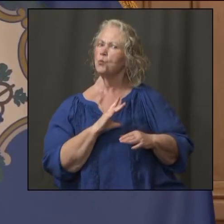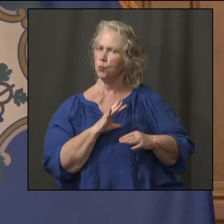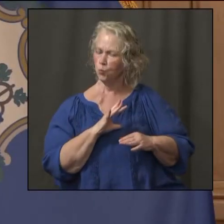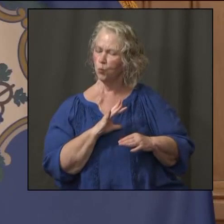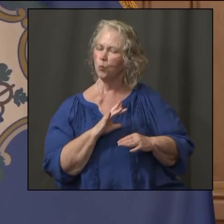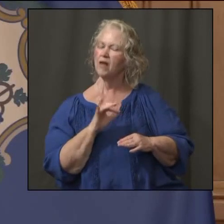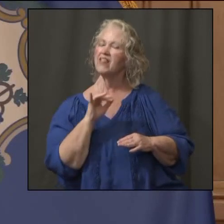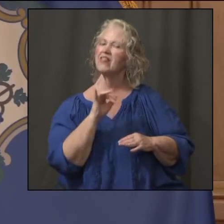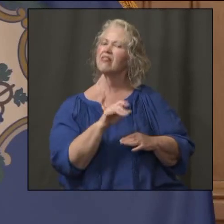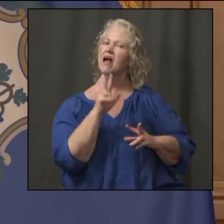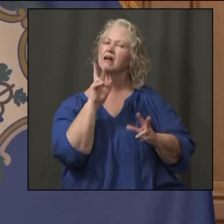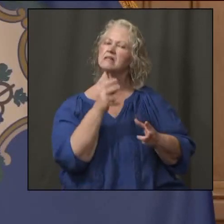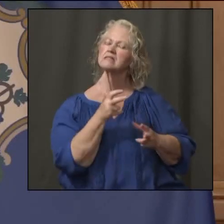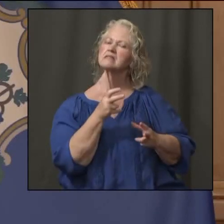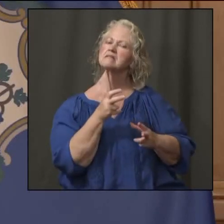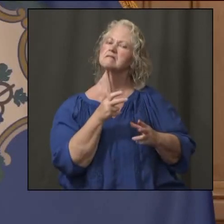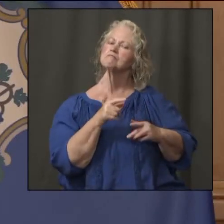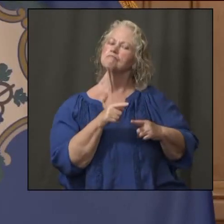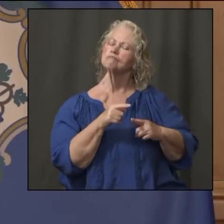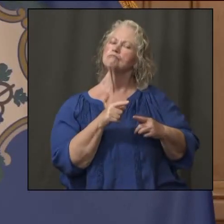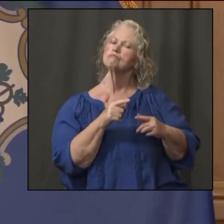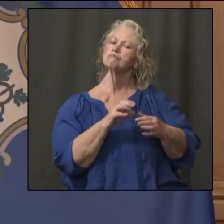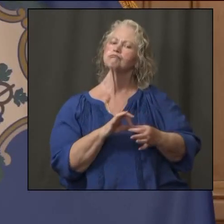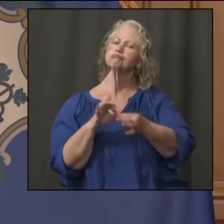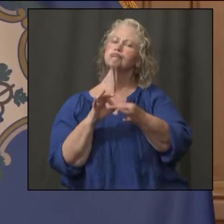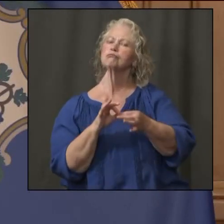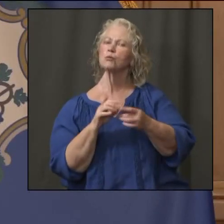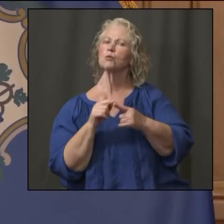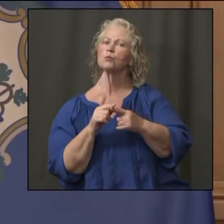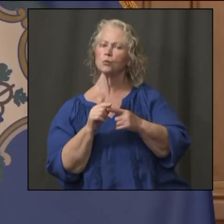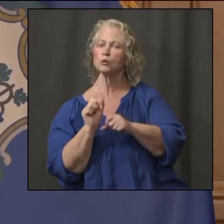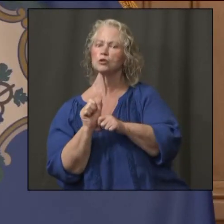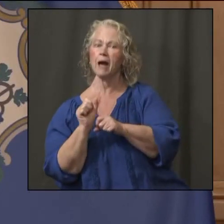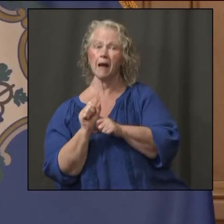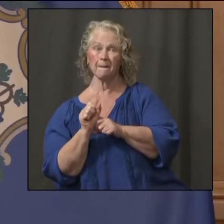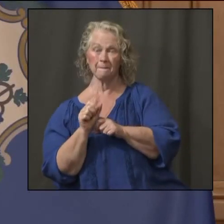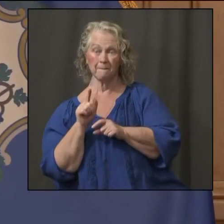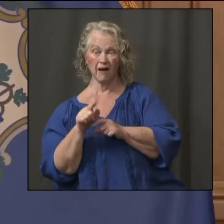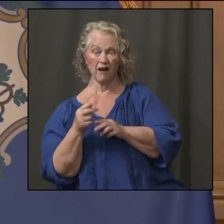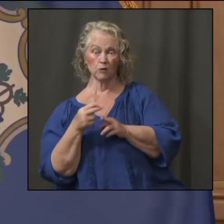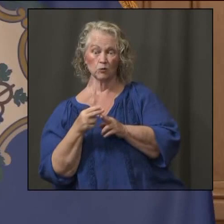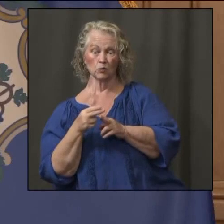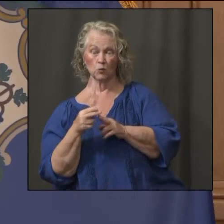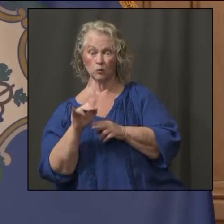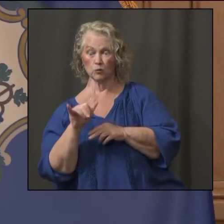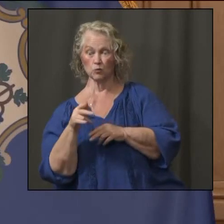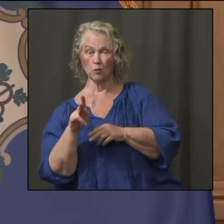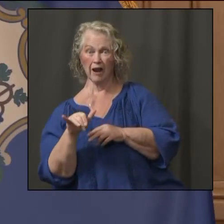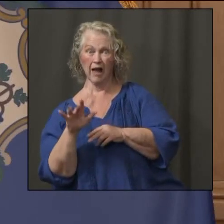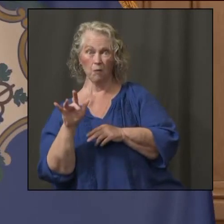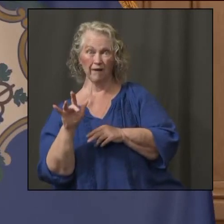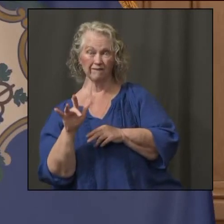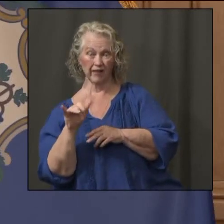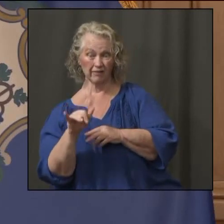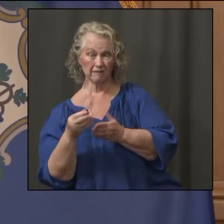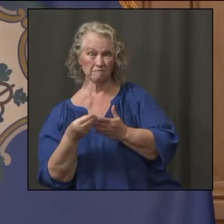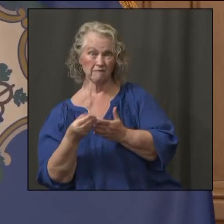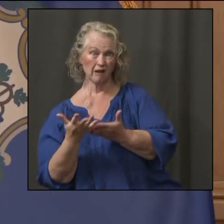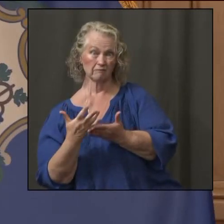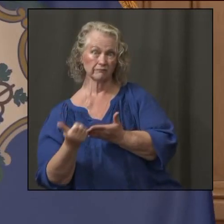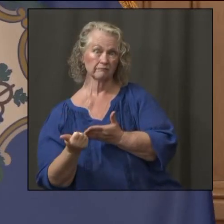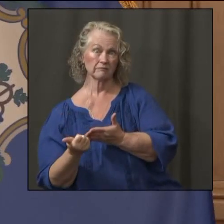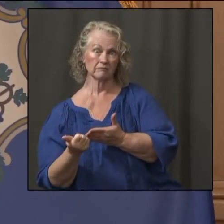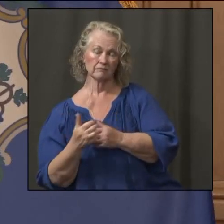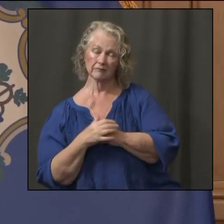remember, those extra benefits run out in about a month on July 25th. So now is the time to be really